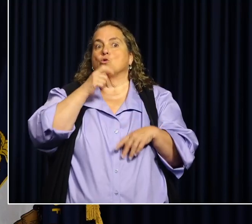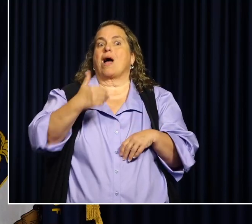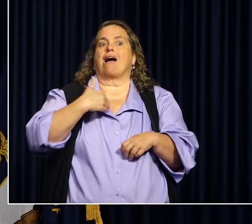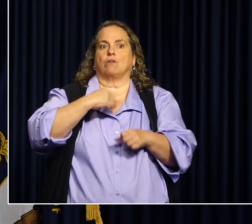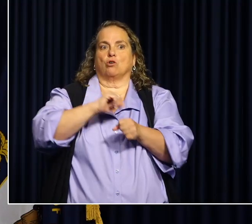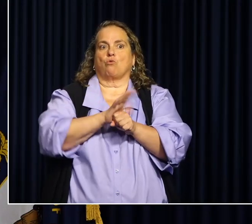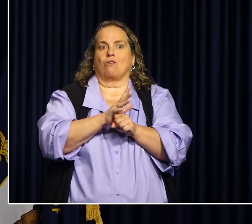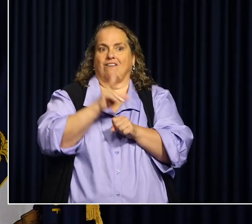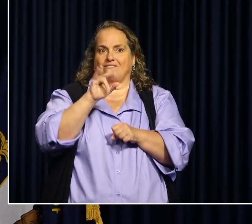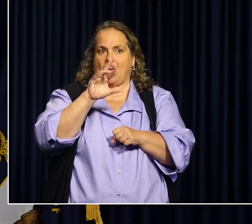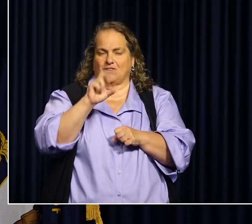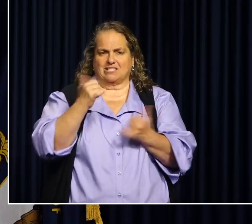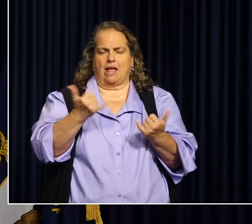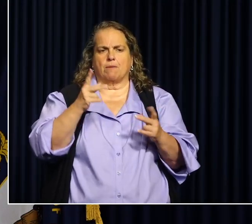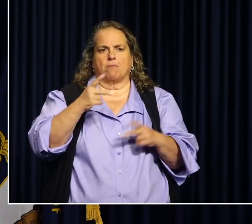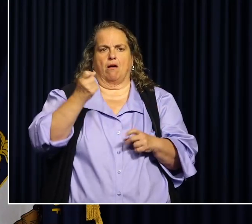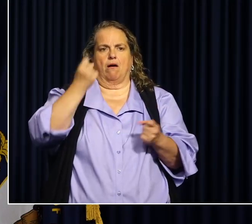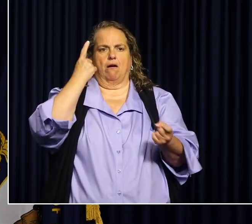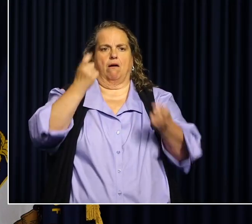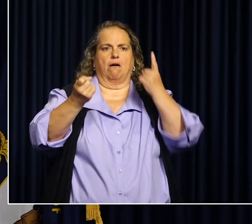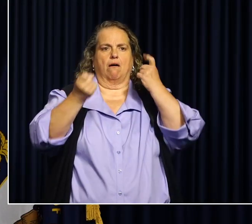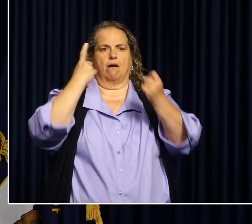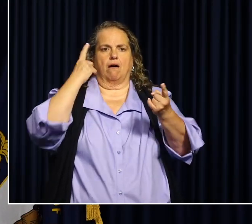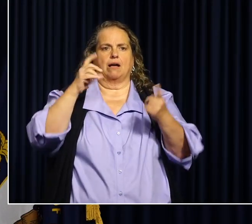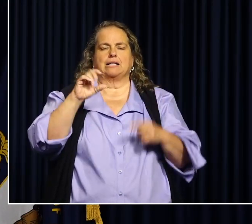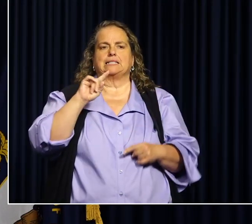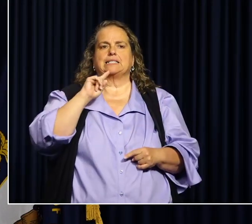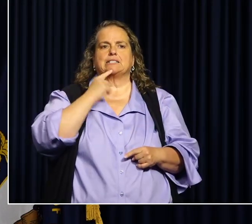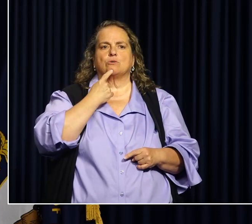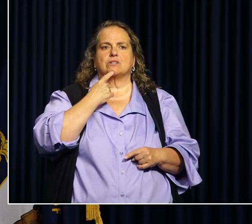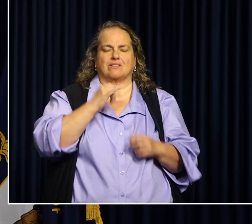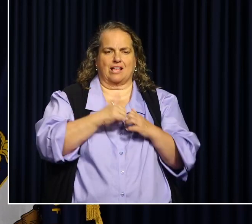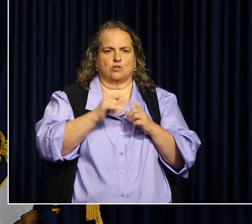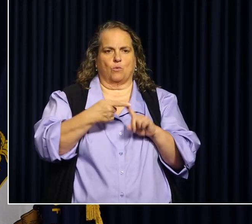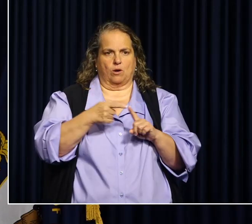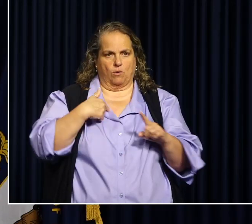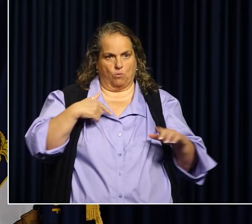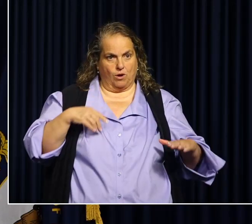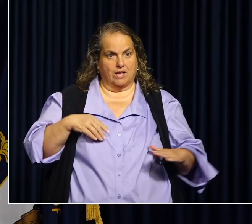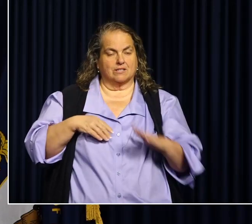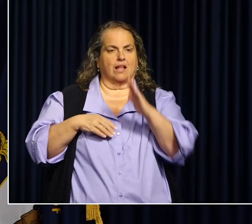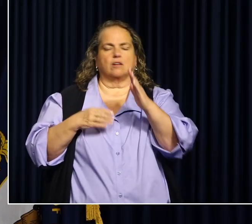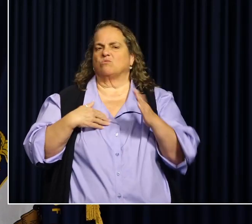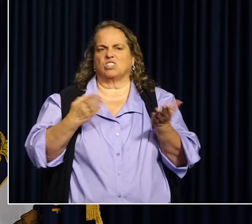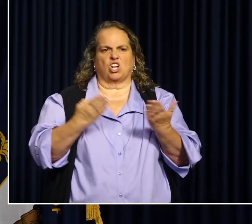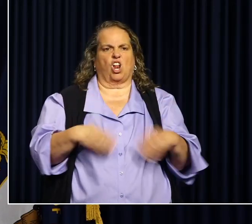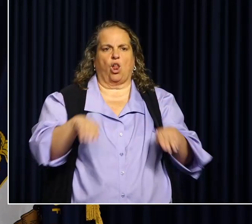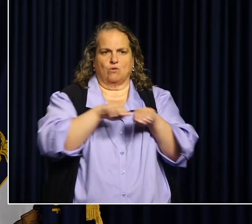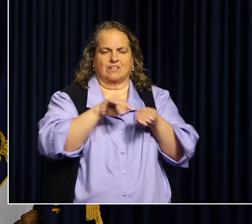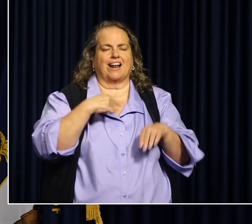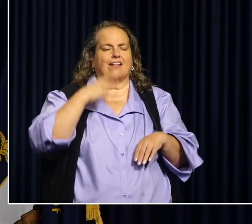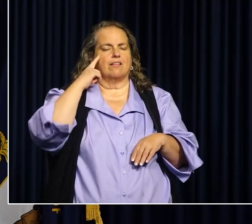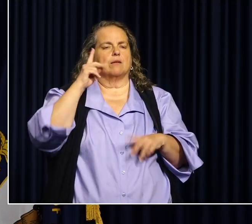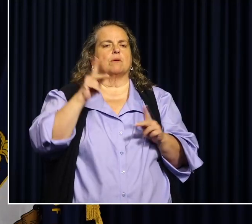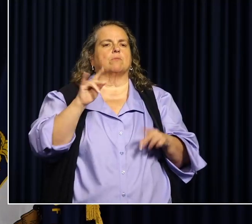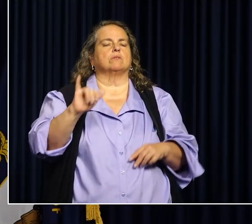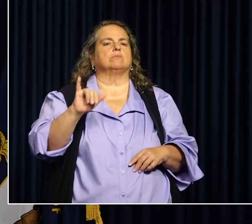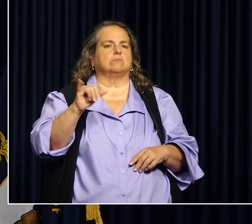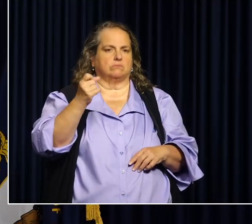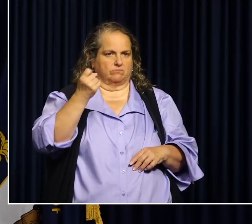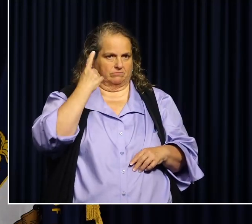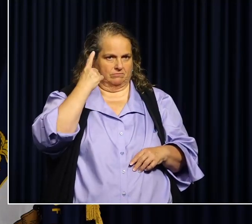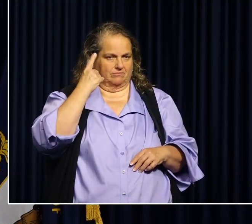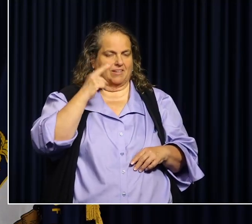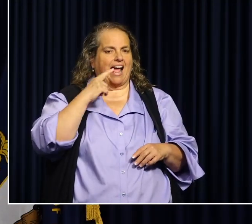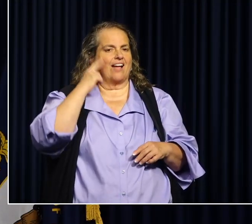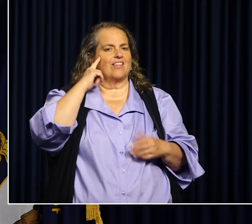serious that it is. This was when we were escalating and on the way up. I believe that it's become part of our daily